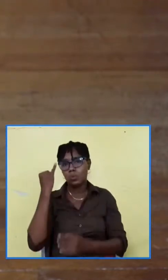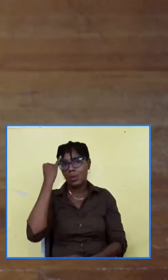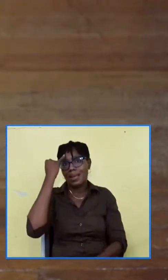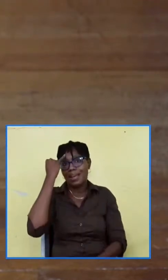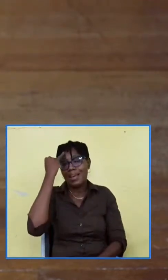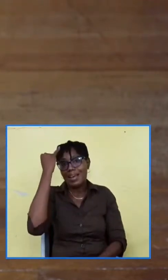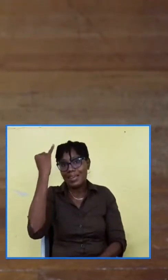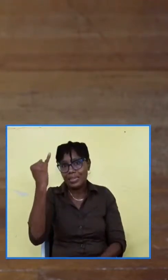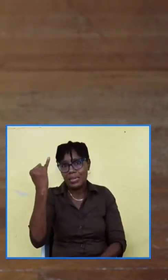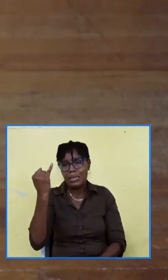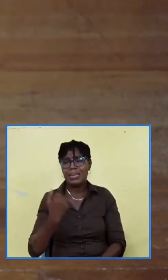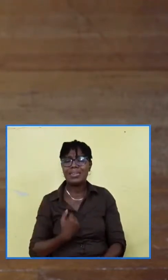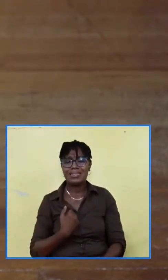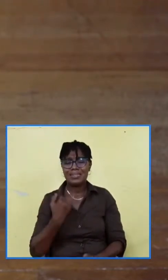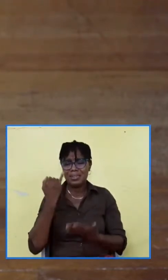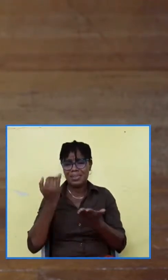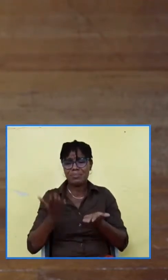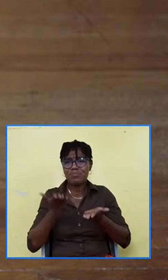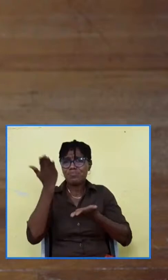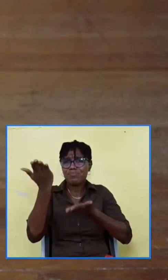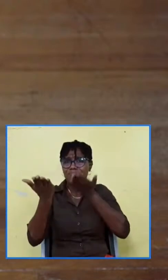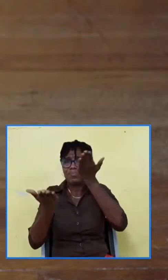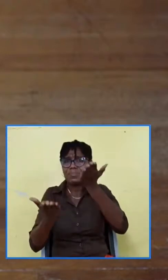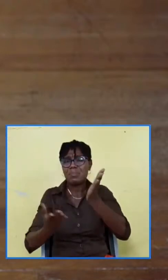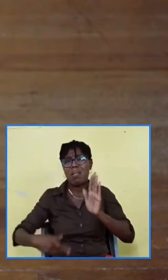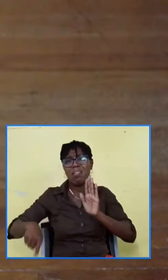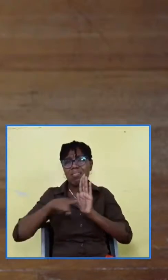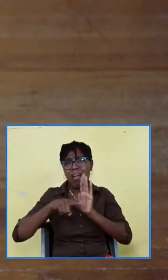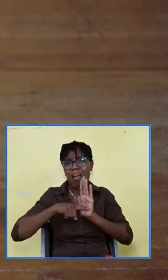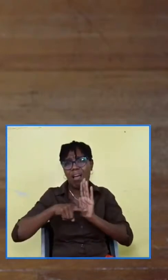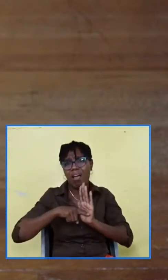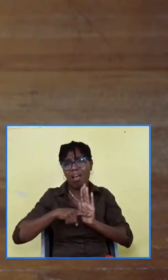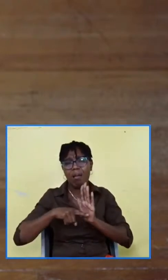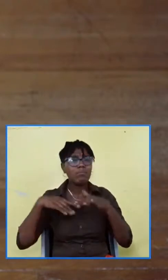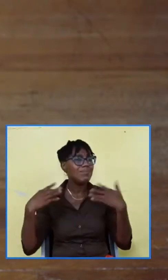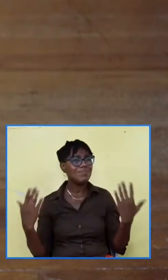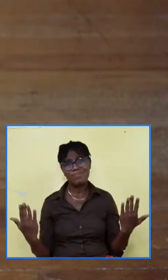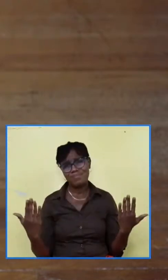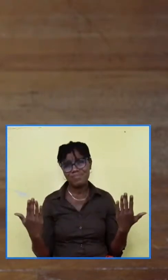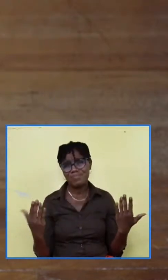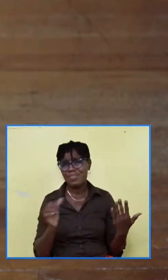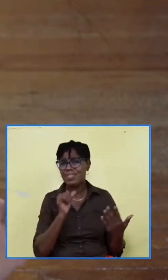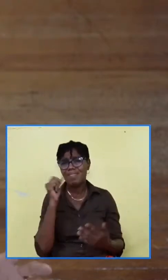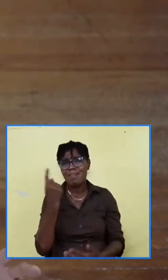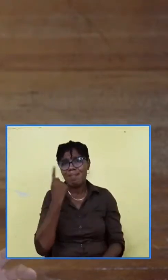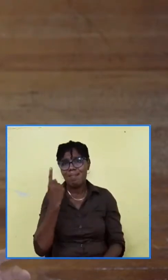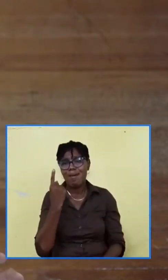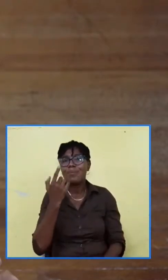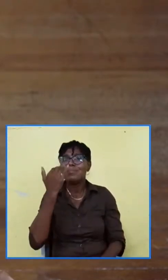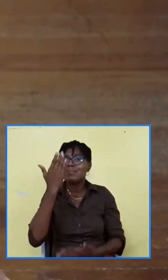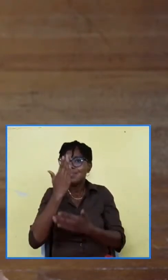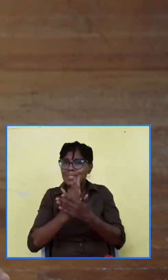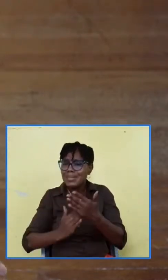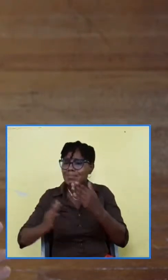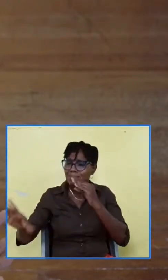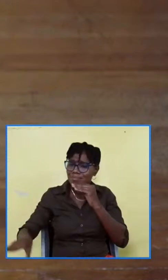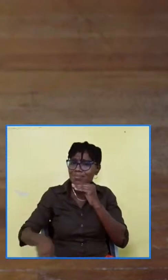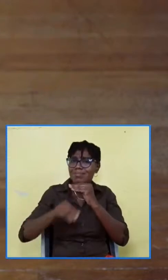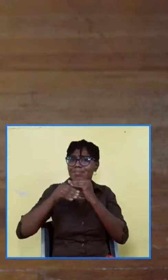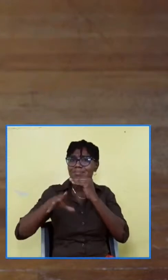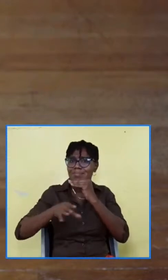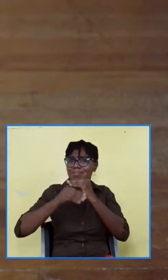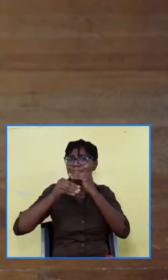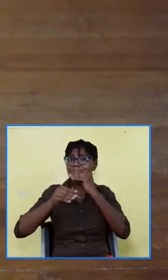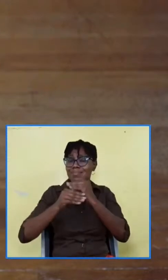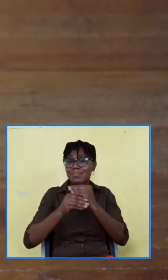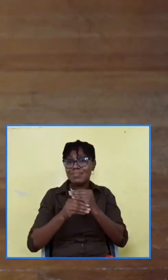don't have to be a negative, right? Some options could be an addition. So as we said earlier, 55-year-old system,